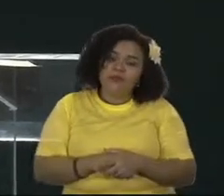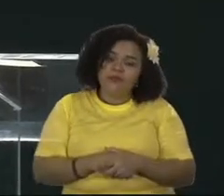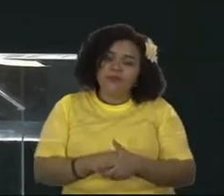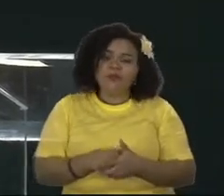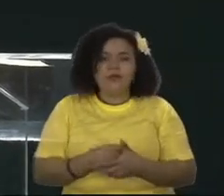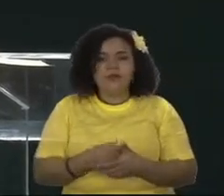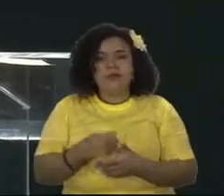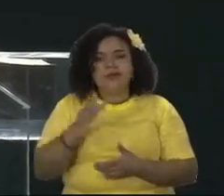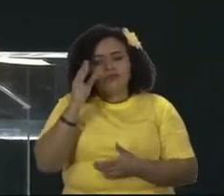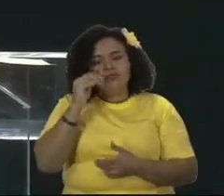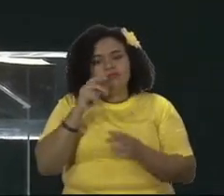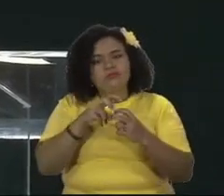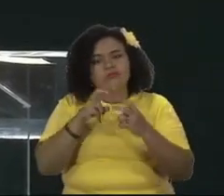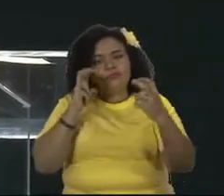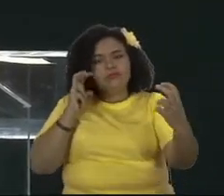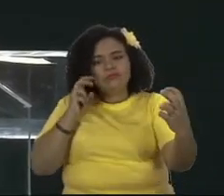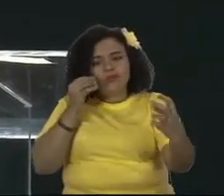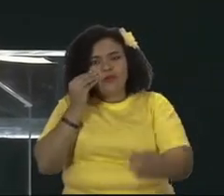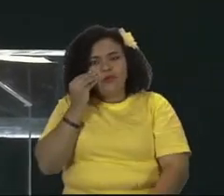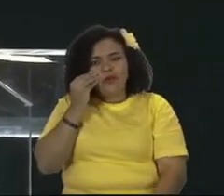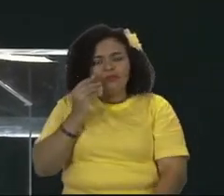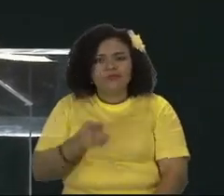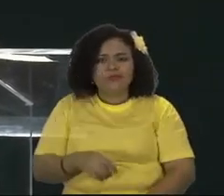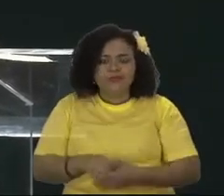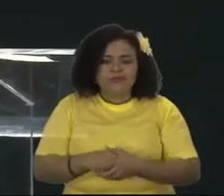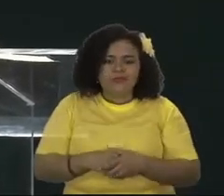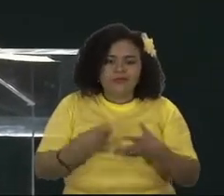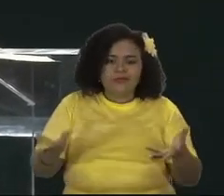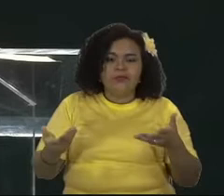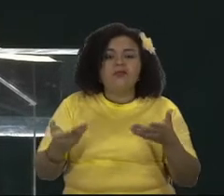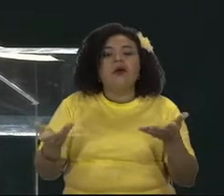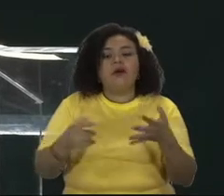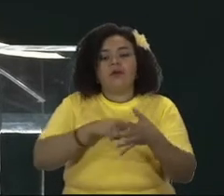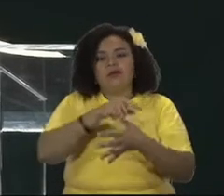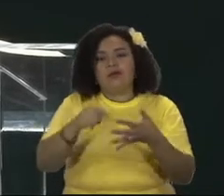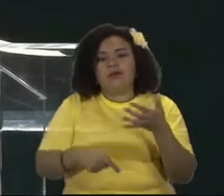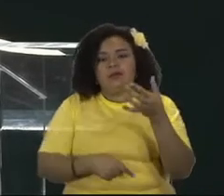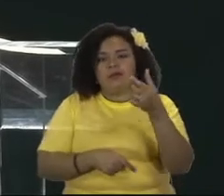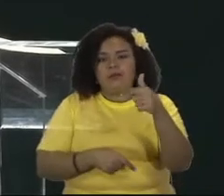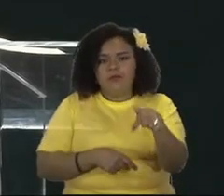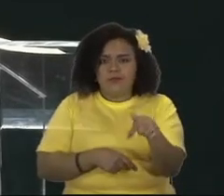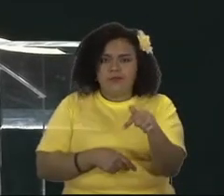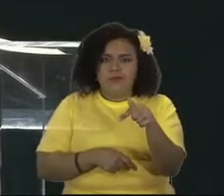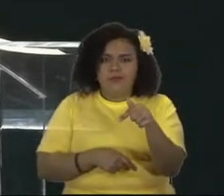And finally, our last element of our DNA,